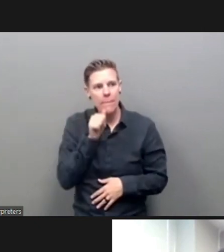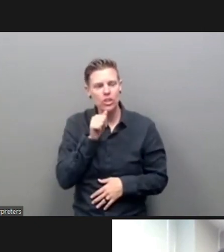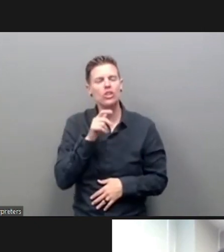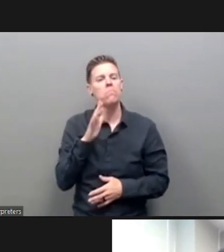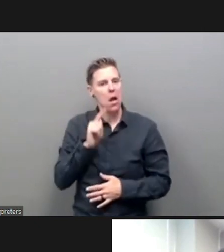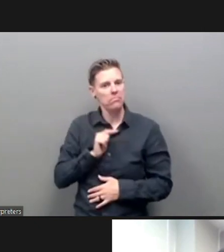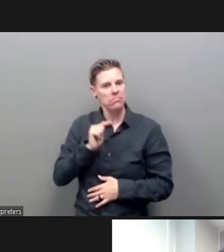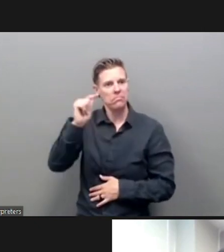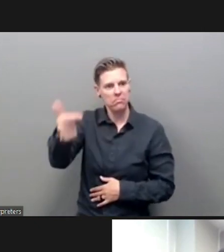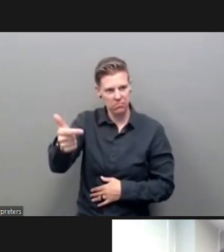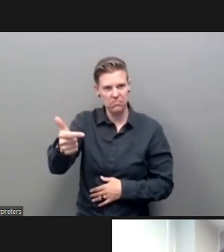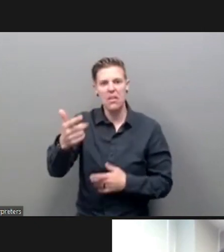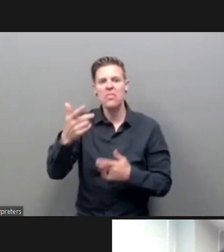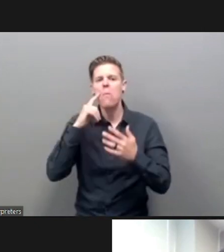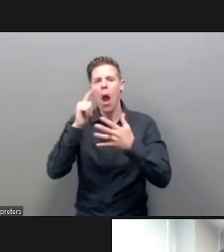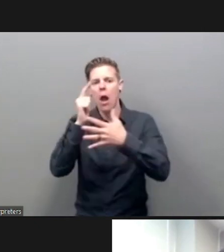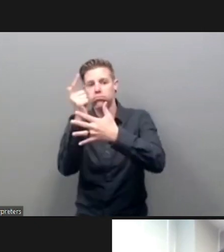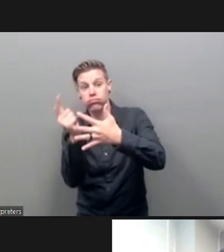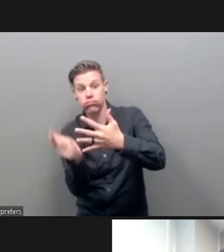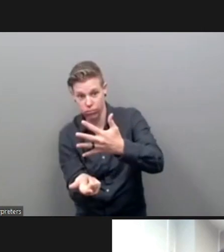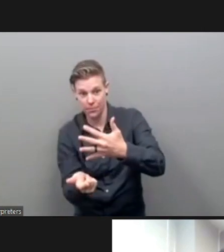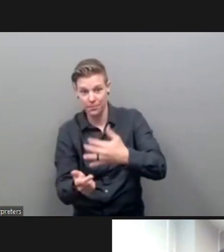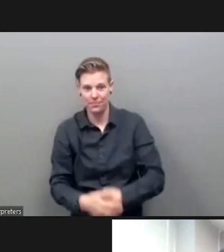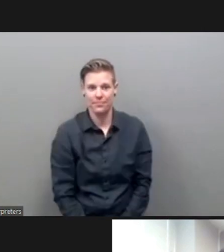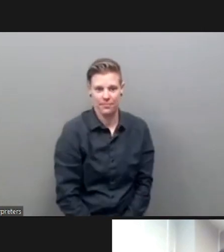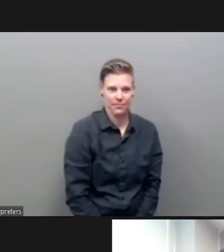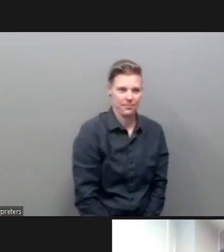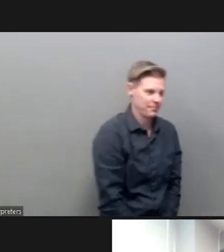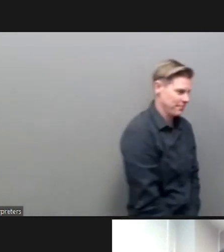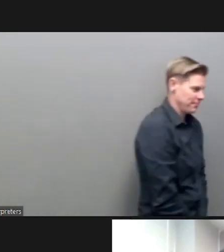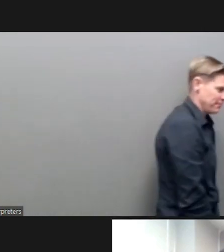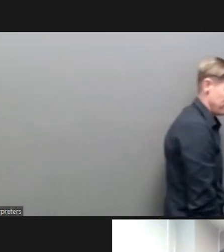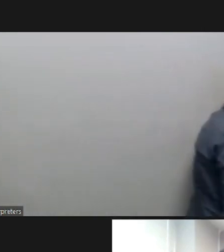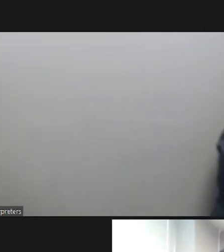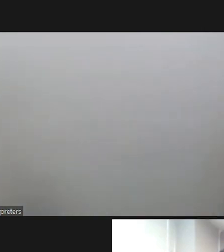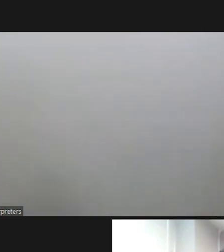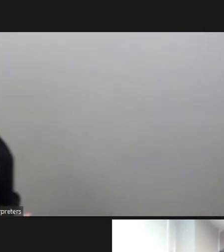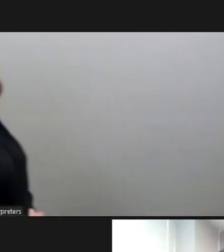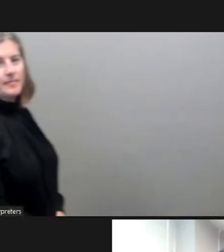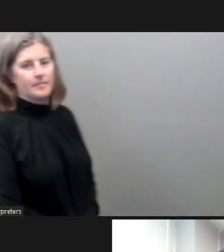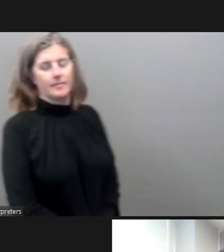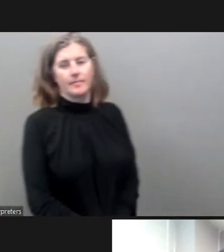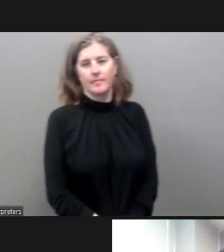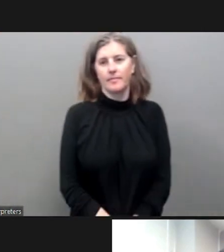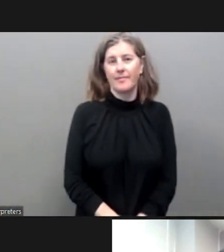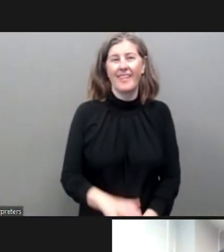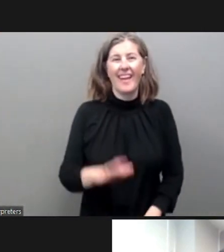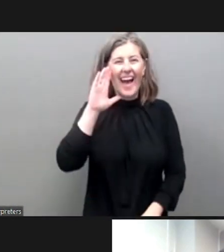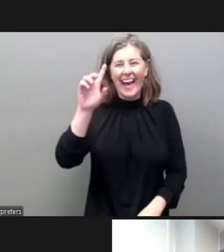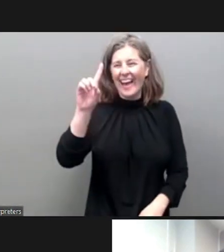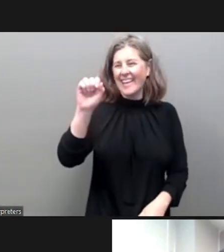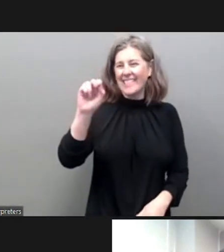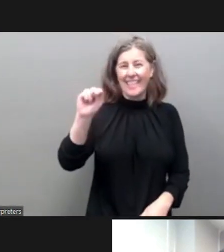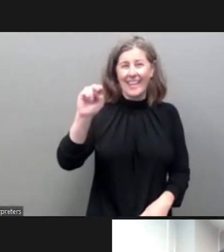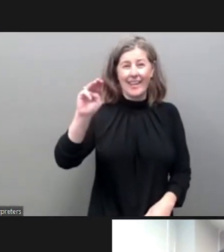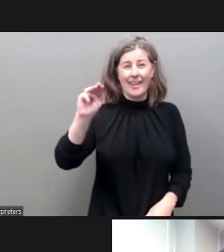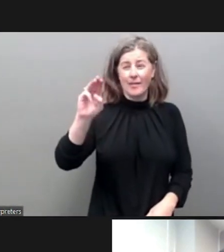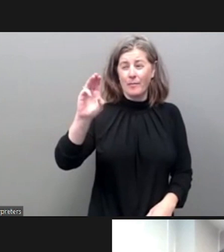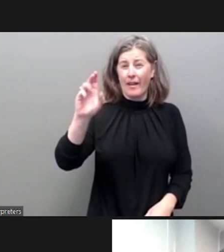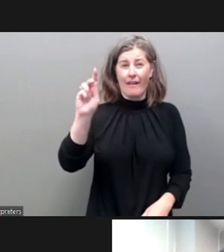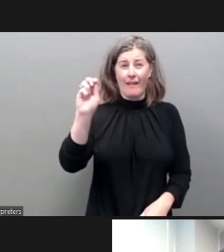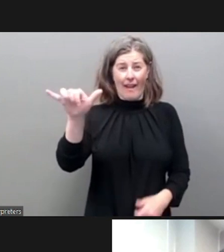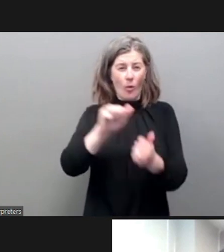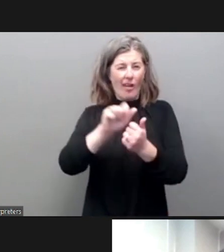by Sean Griswold. Dan, you are unmuted. Feel free to ask your question. Hi, this is Dan McKay with the Albuquerque